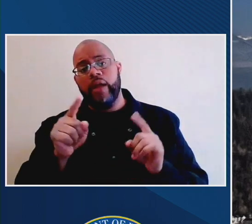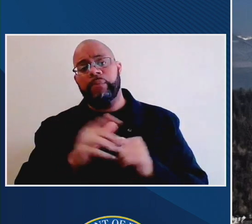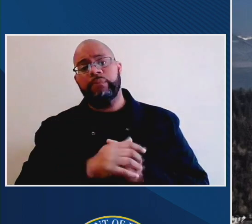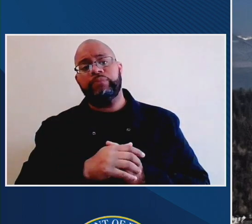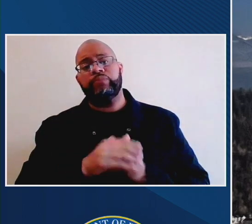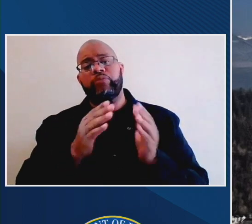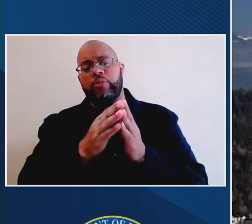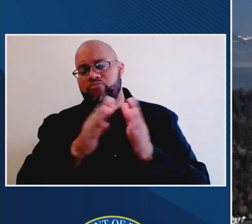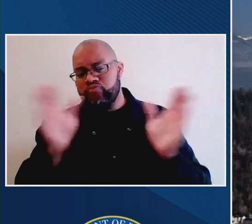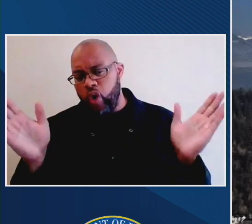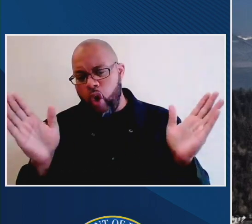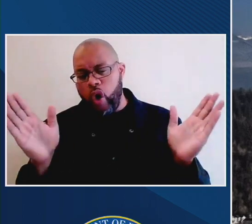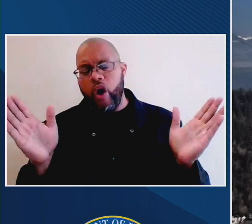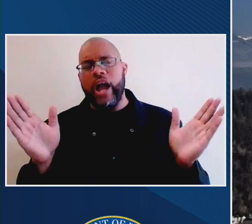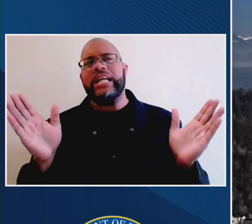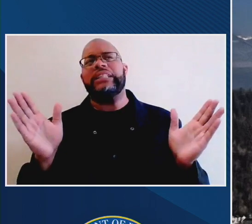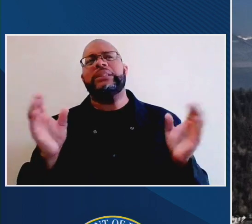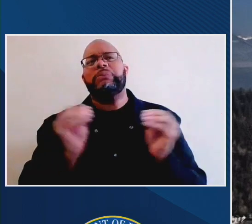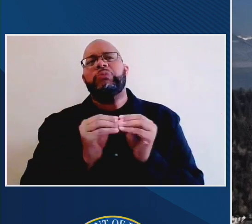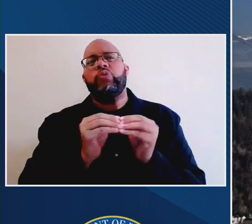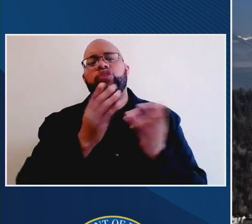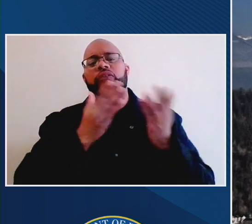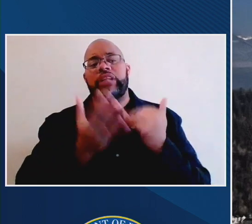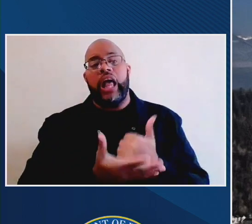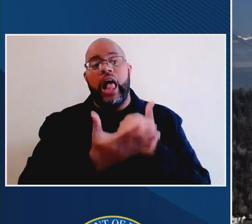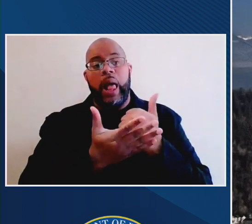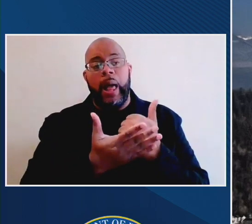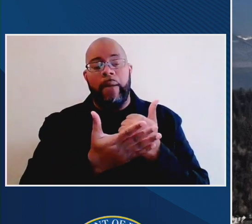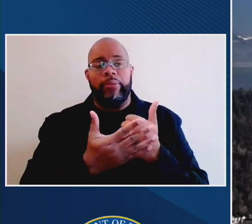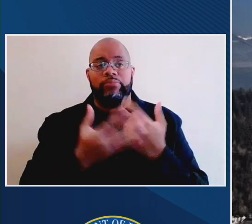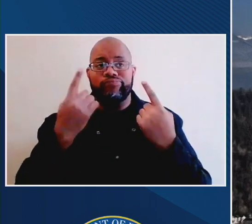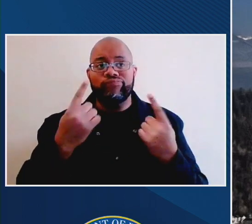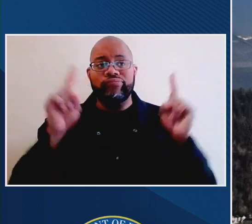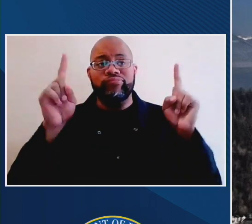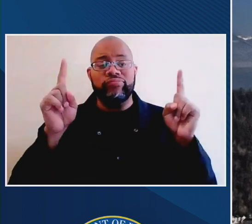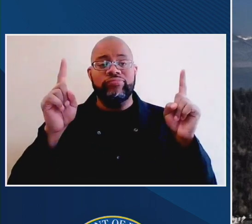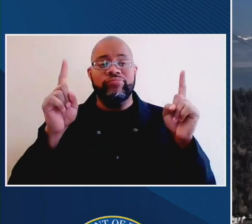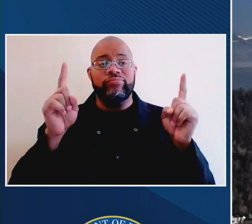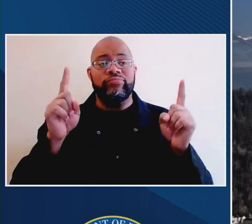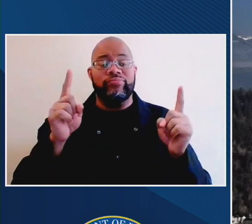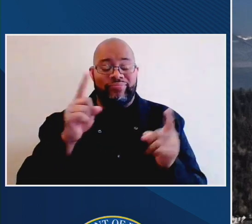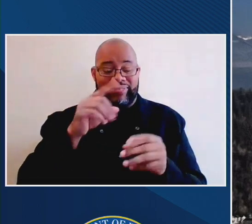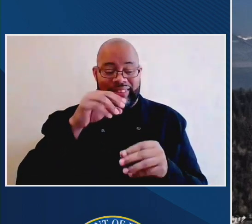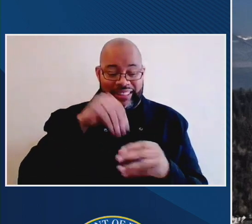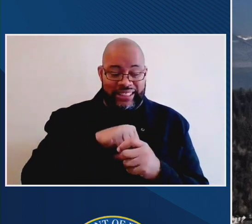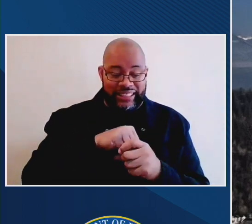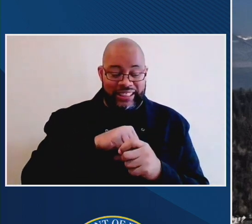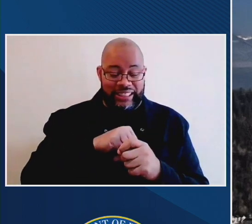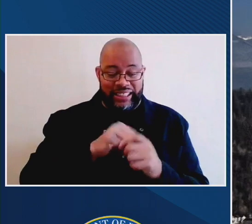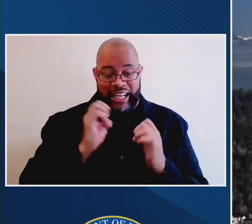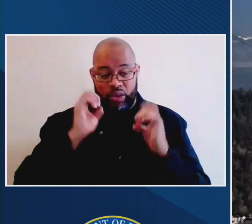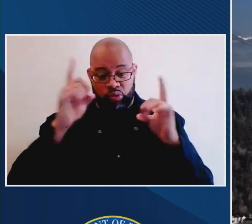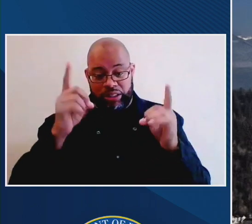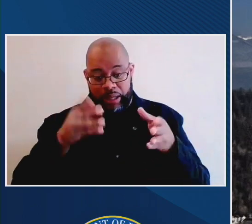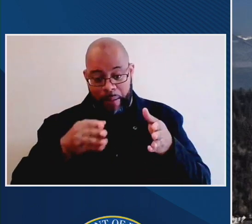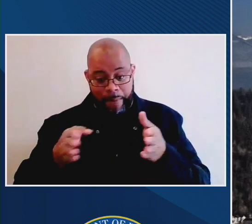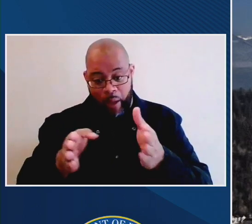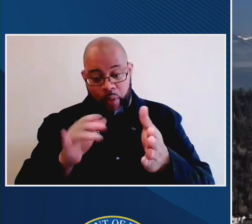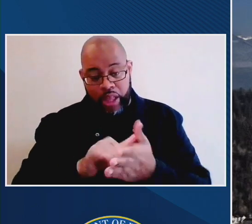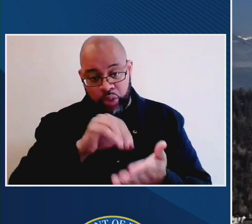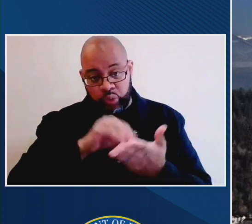could be a lot of discussion about these things that is unresolved and then ultimately doesn't reach consensus, unfortunately.